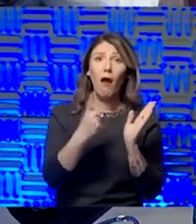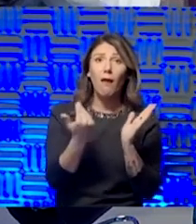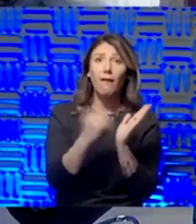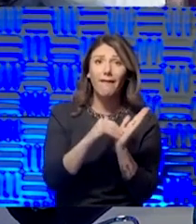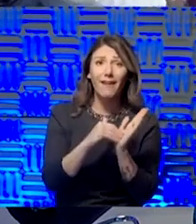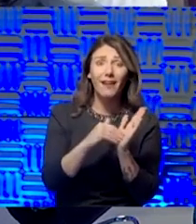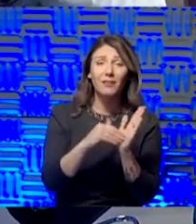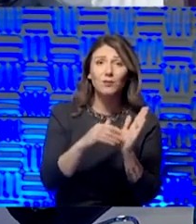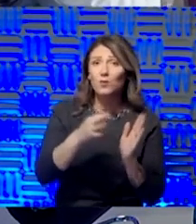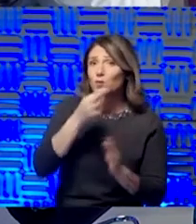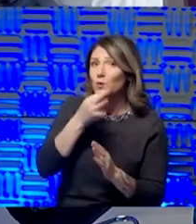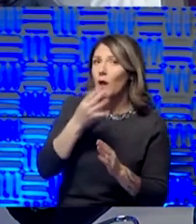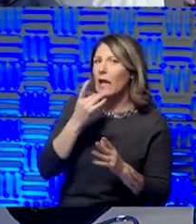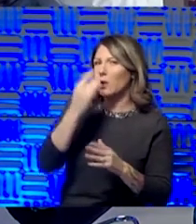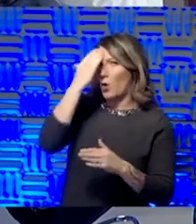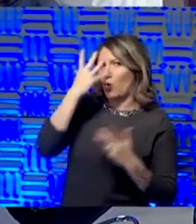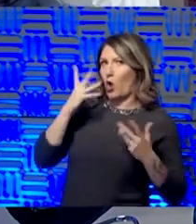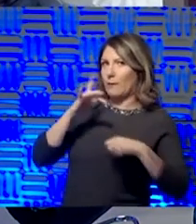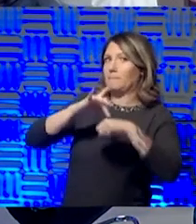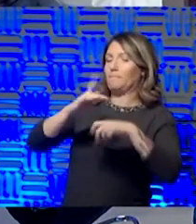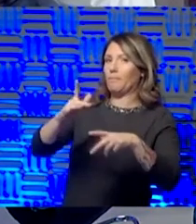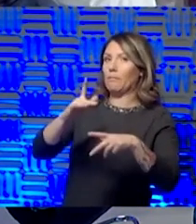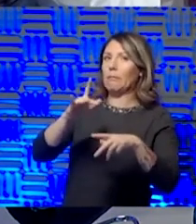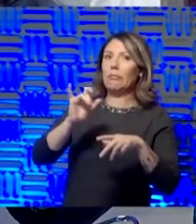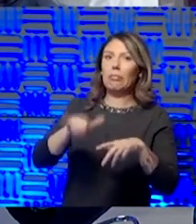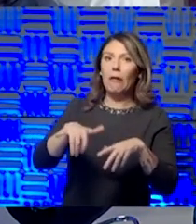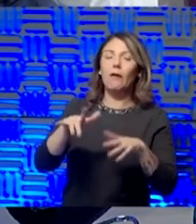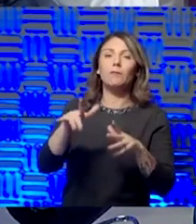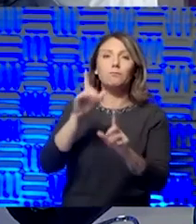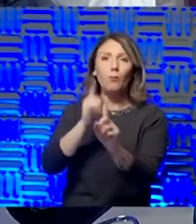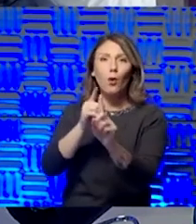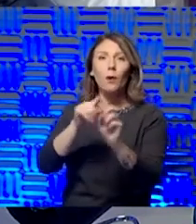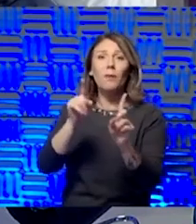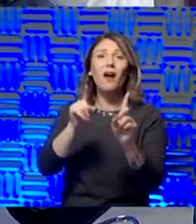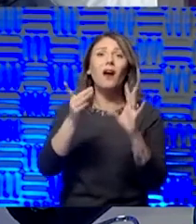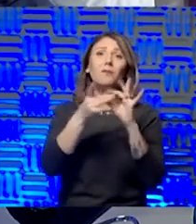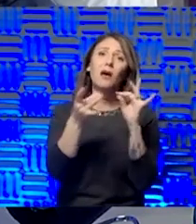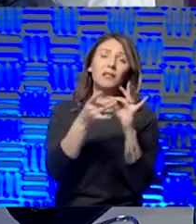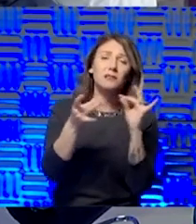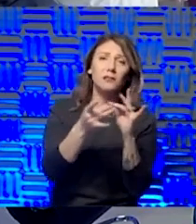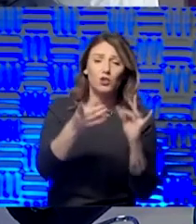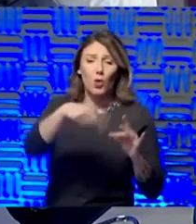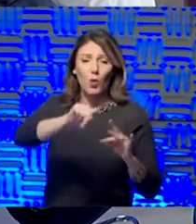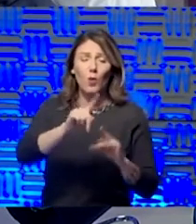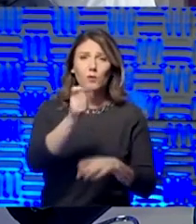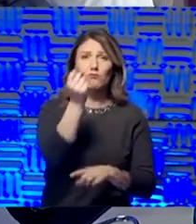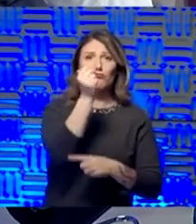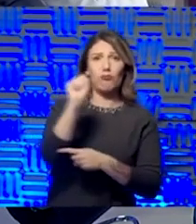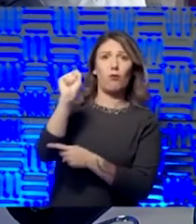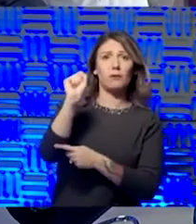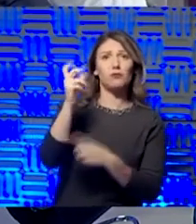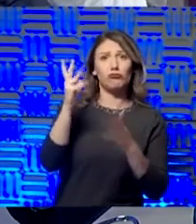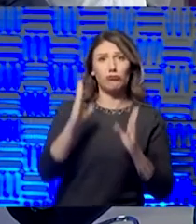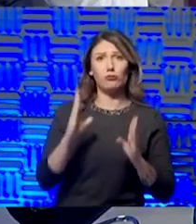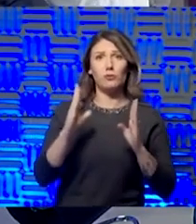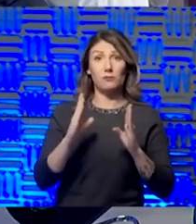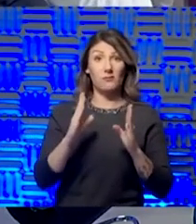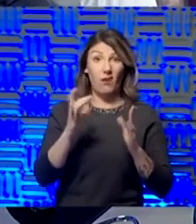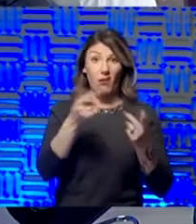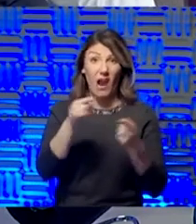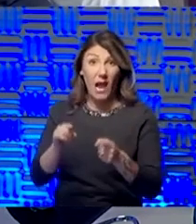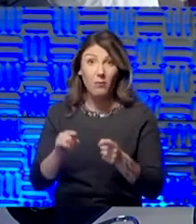you've touched on that already, but just kind of just a message to these protests that are happening. You